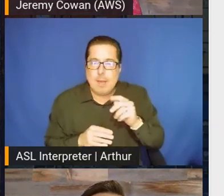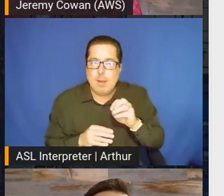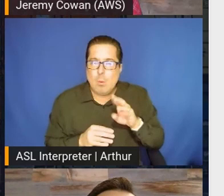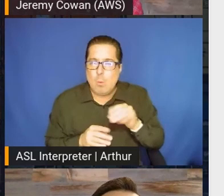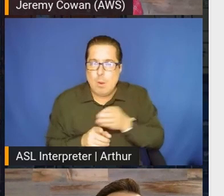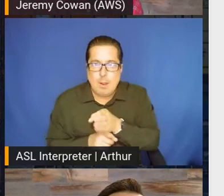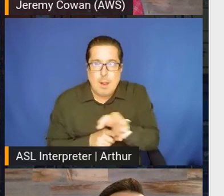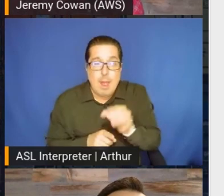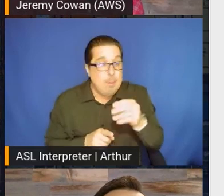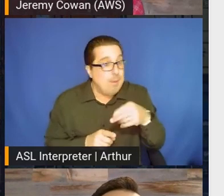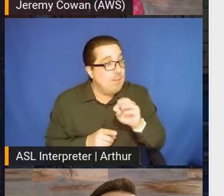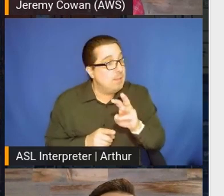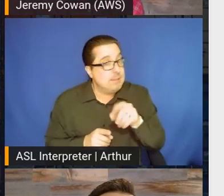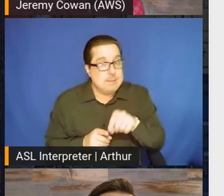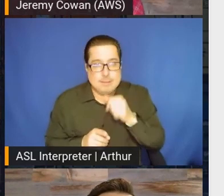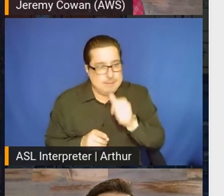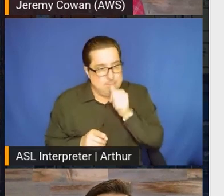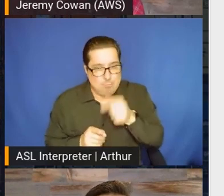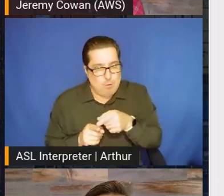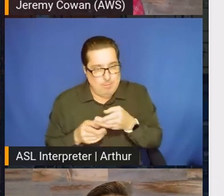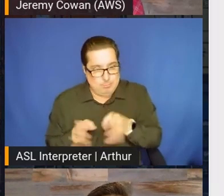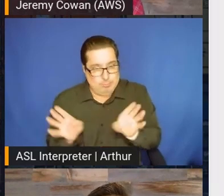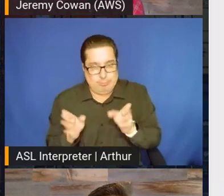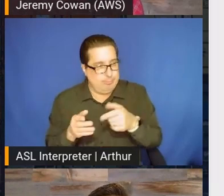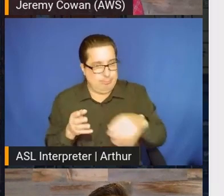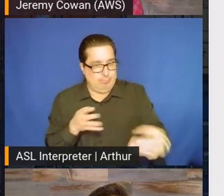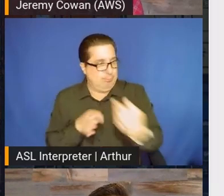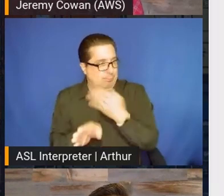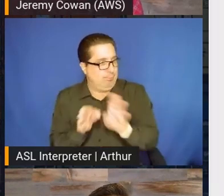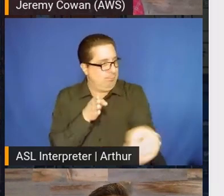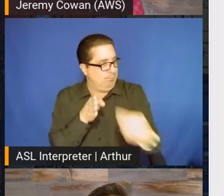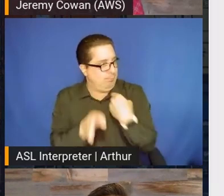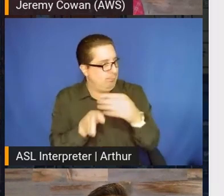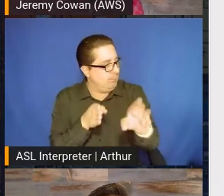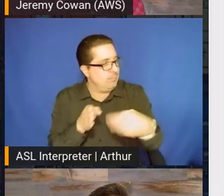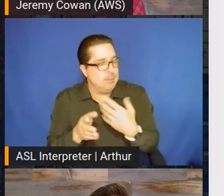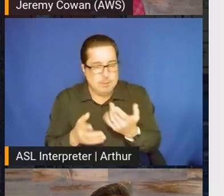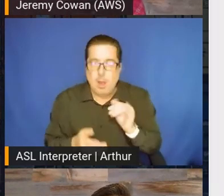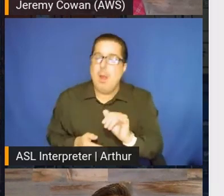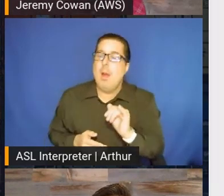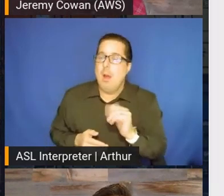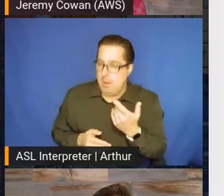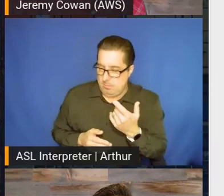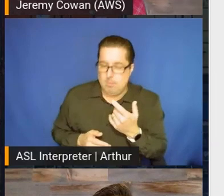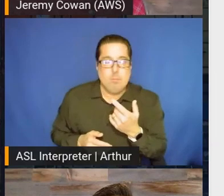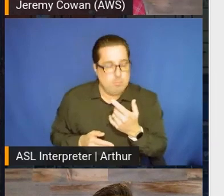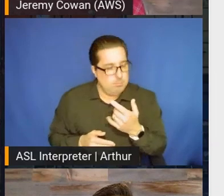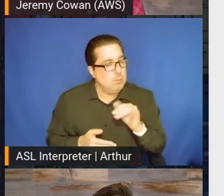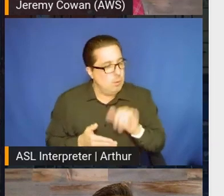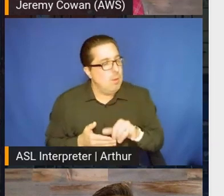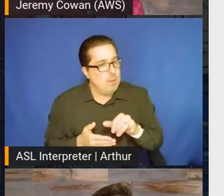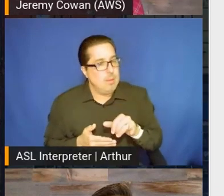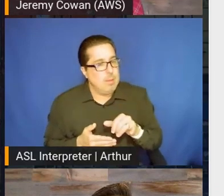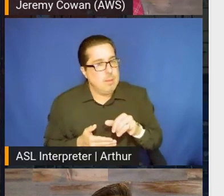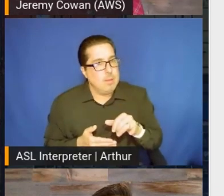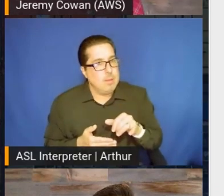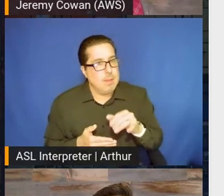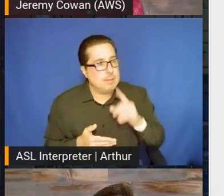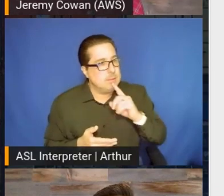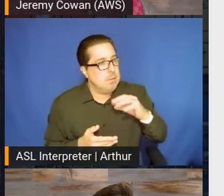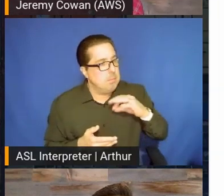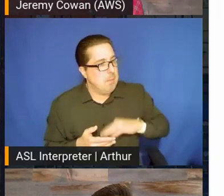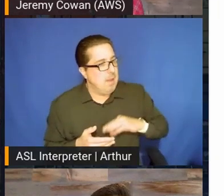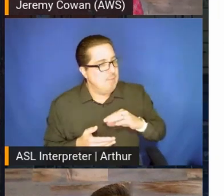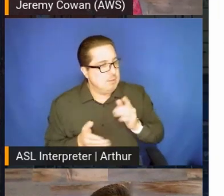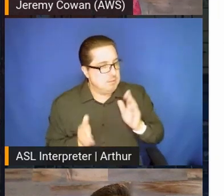private, addresses, right? Everything is public, but egress Internet Gateway, yeah, provides those benefits for you.